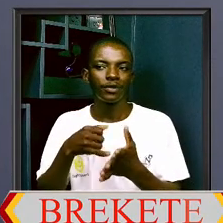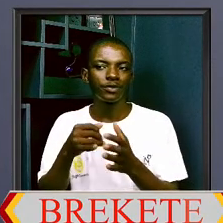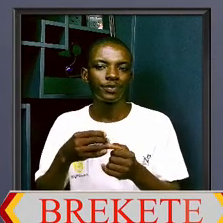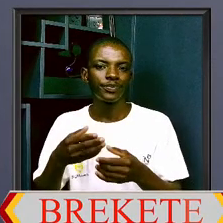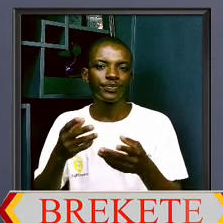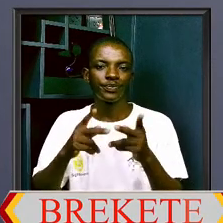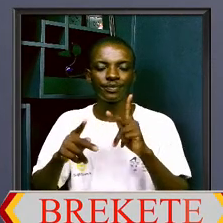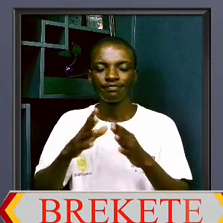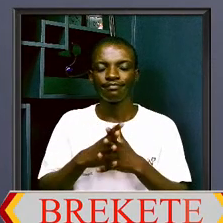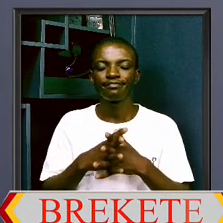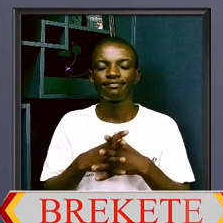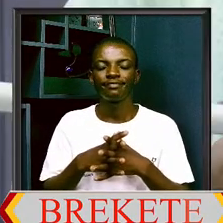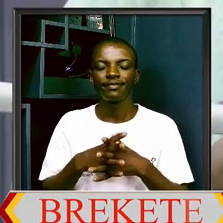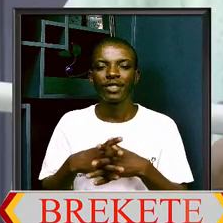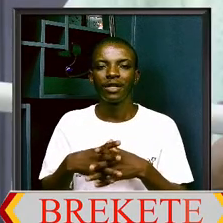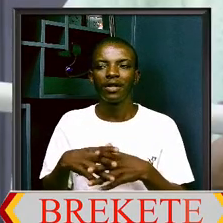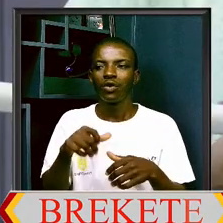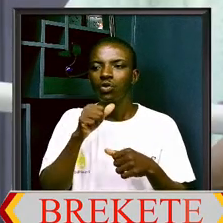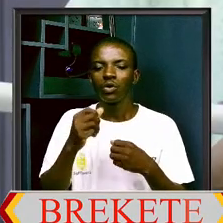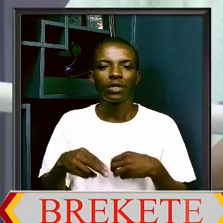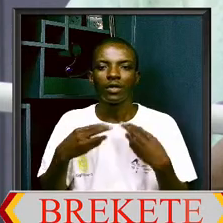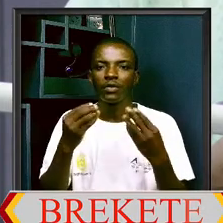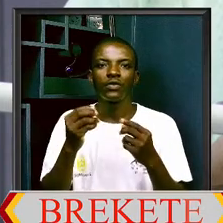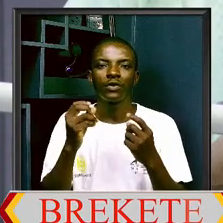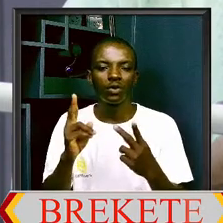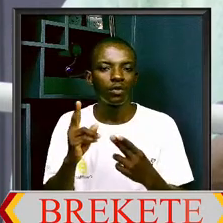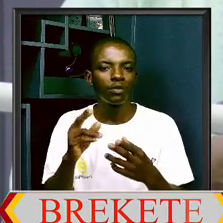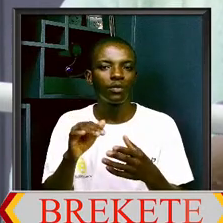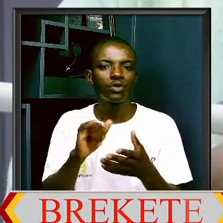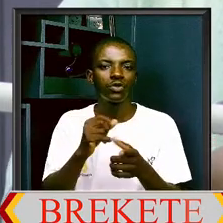drver and he has given